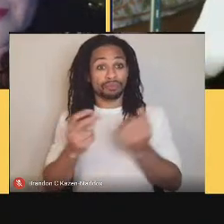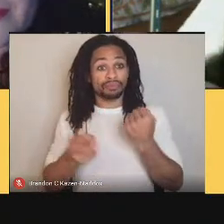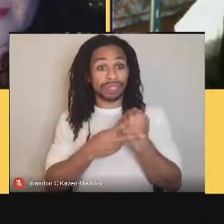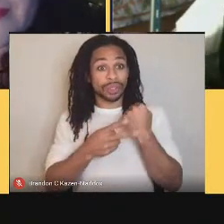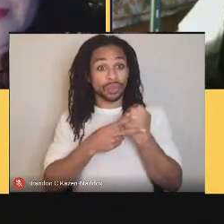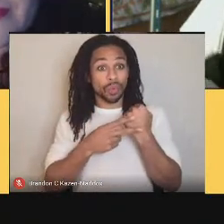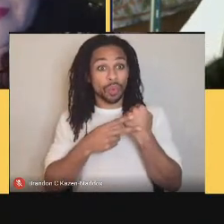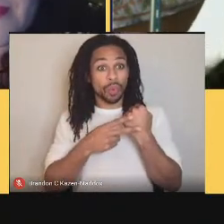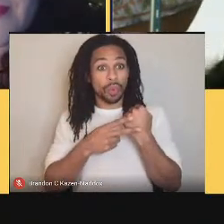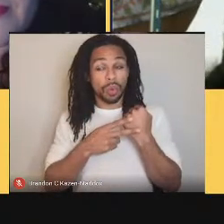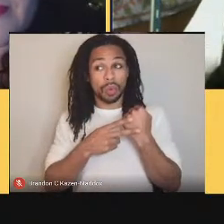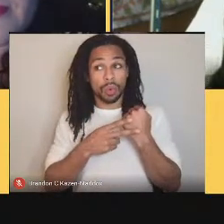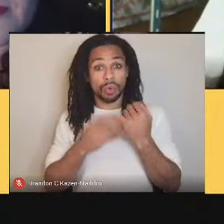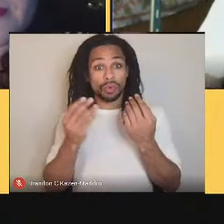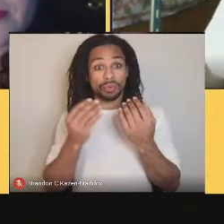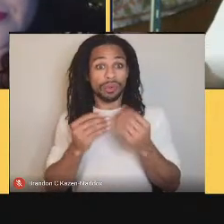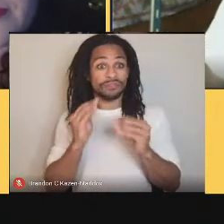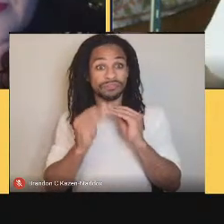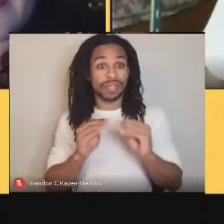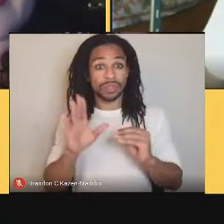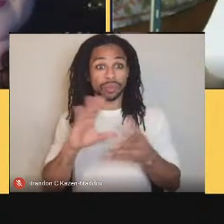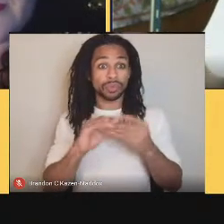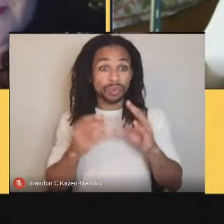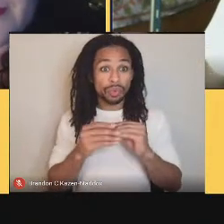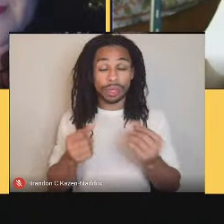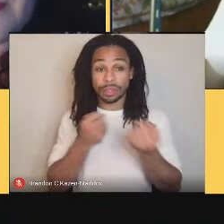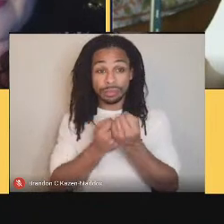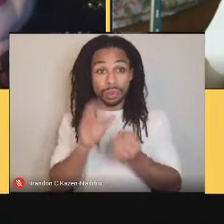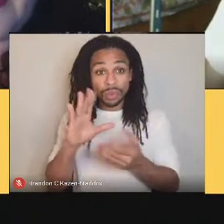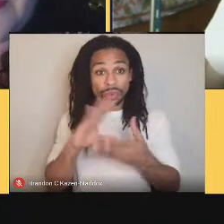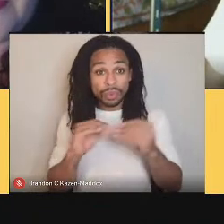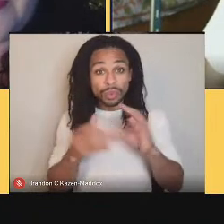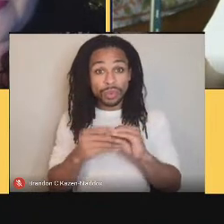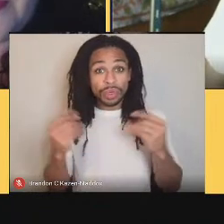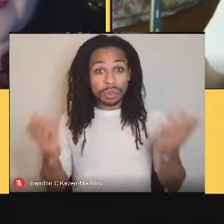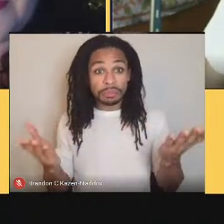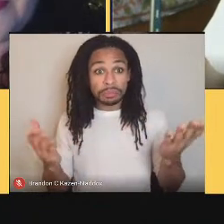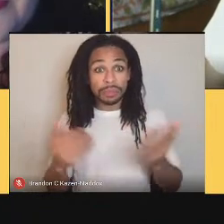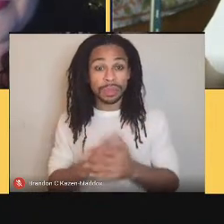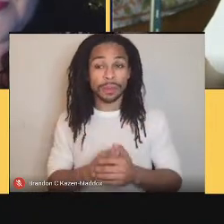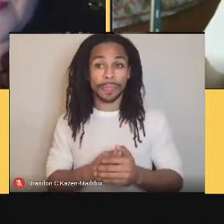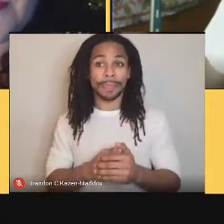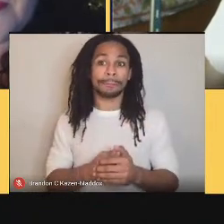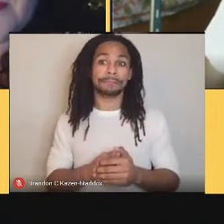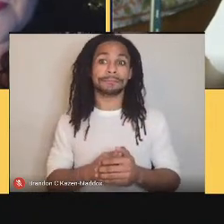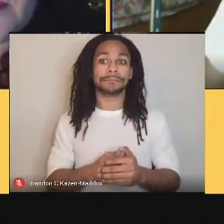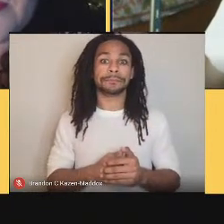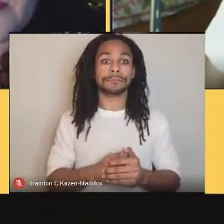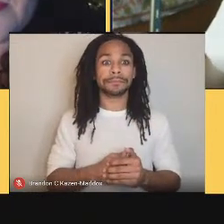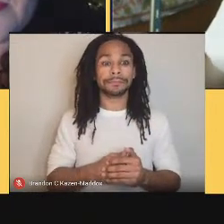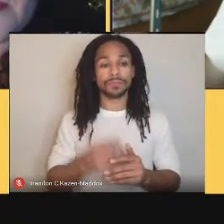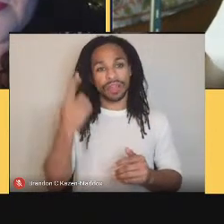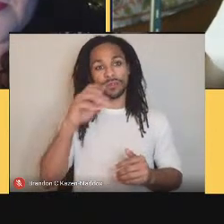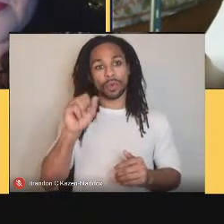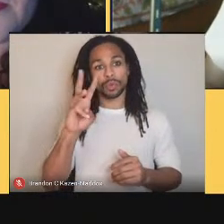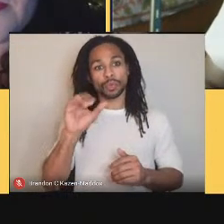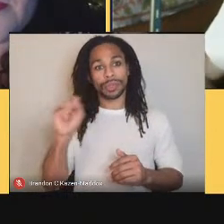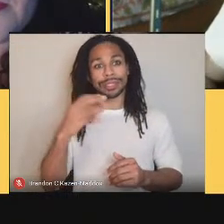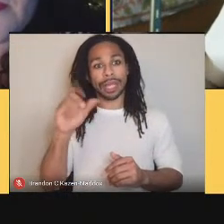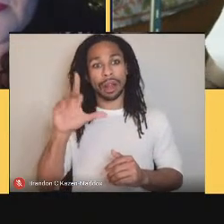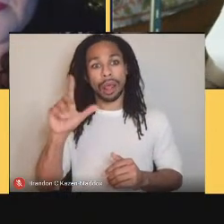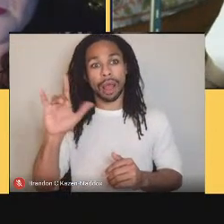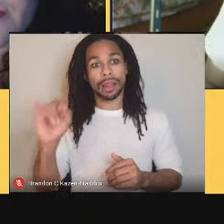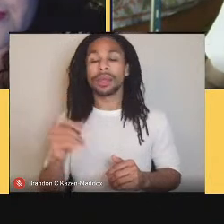the story? Is it supporting the story? And you know, like I said, for Swiss and Lali, it's kind of all